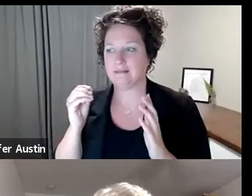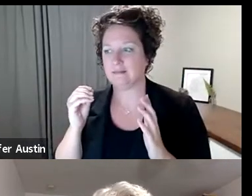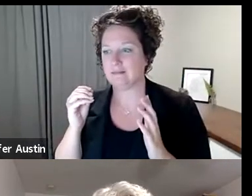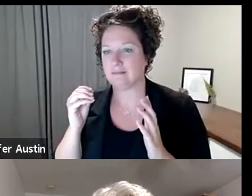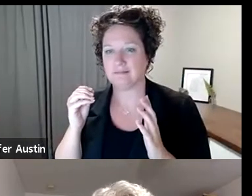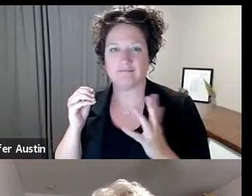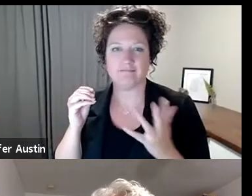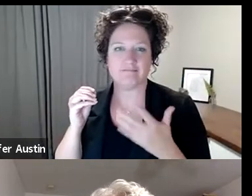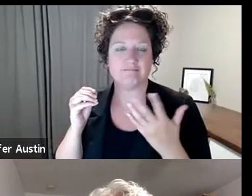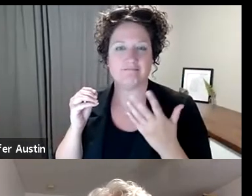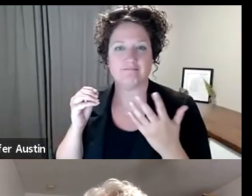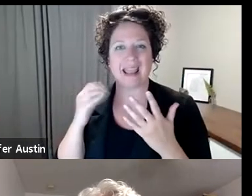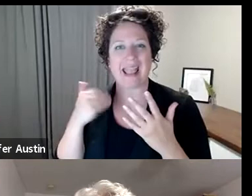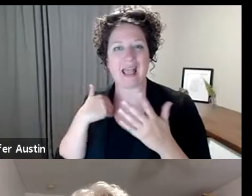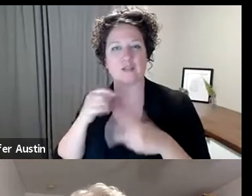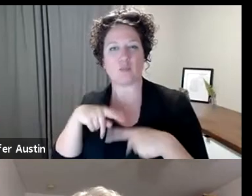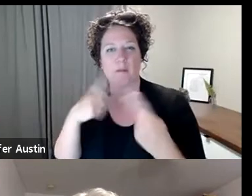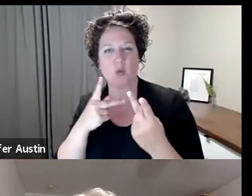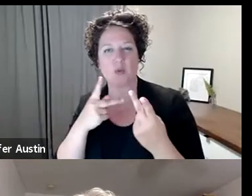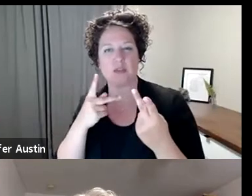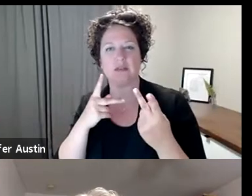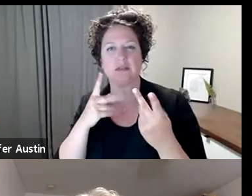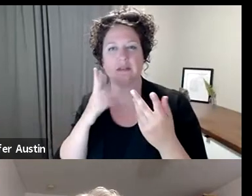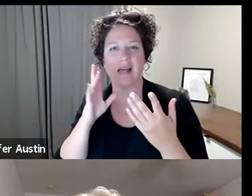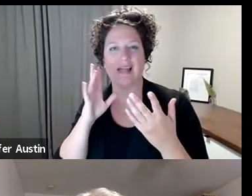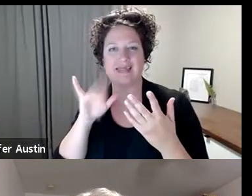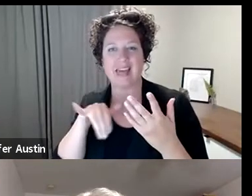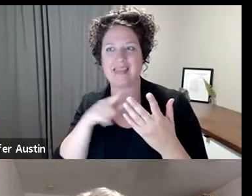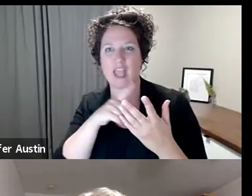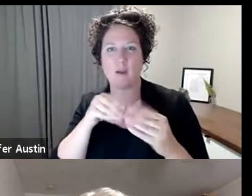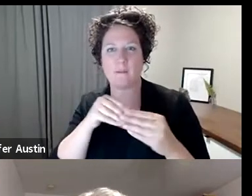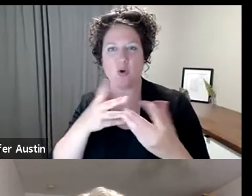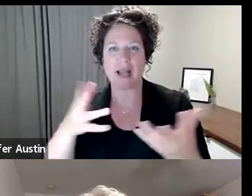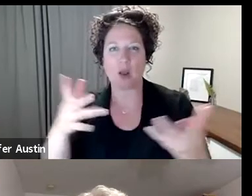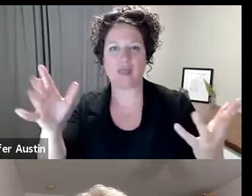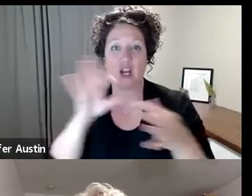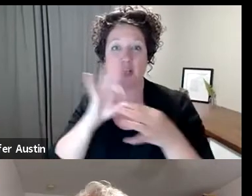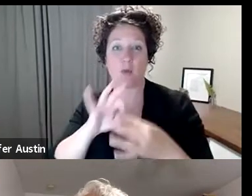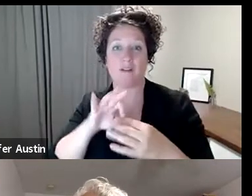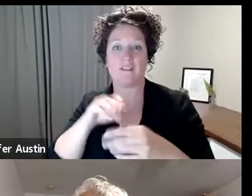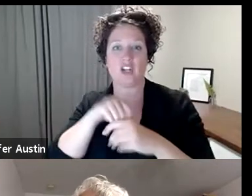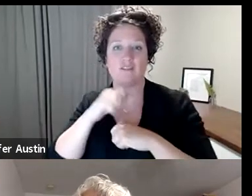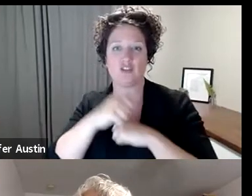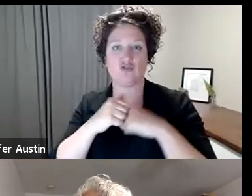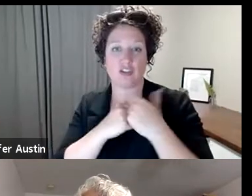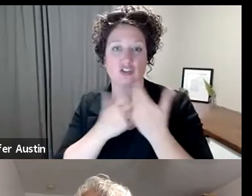and has proposals that is putting forward as part of its infrastructure ideas.